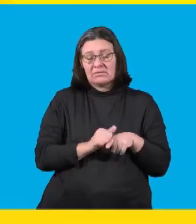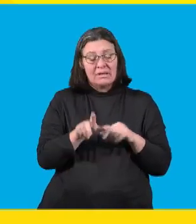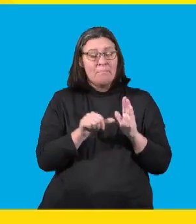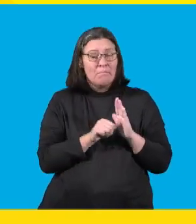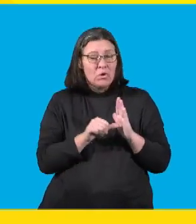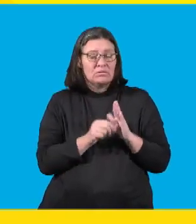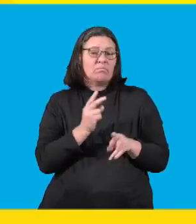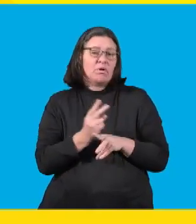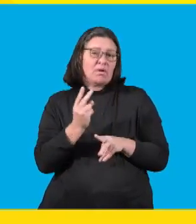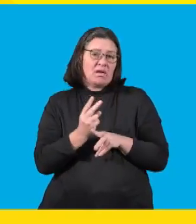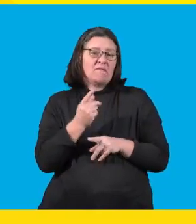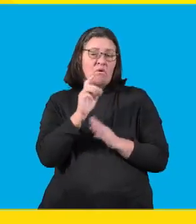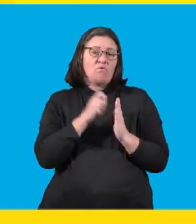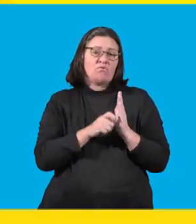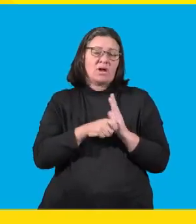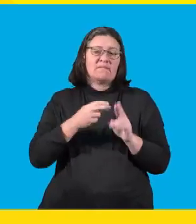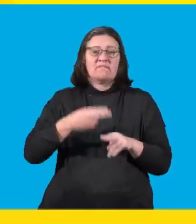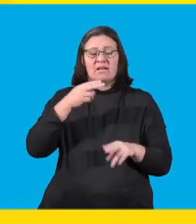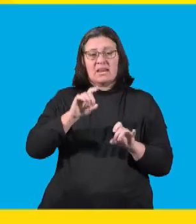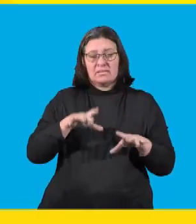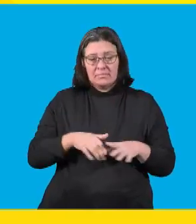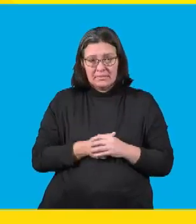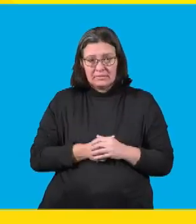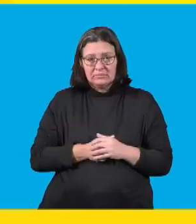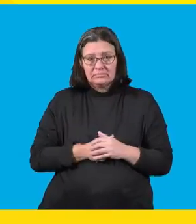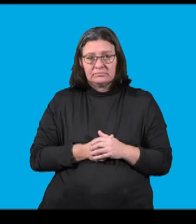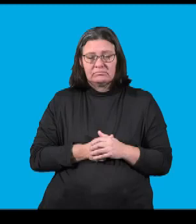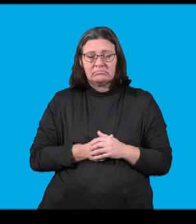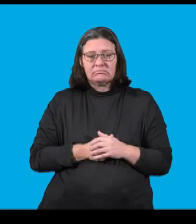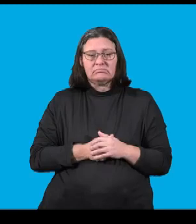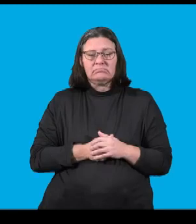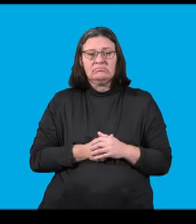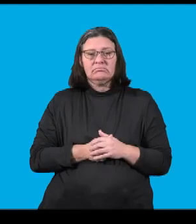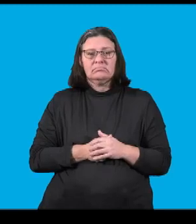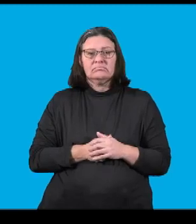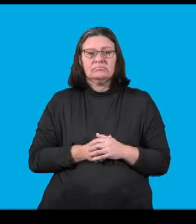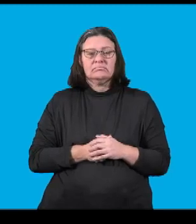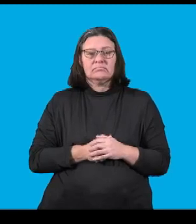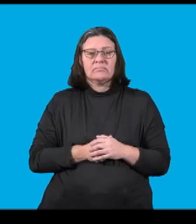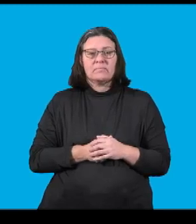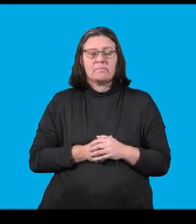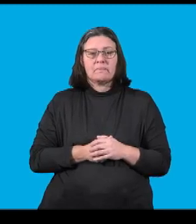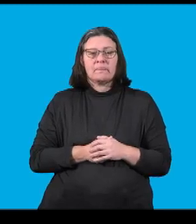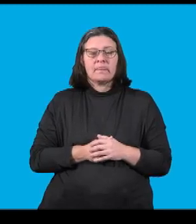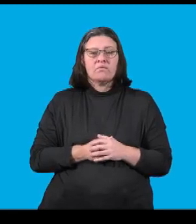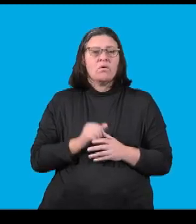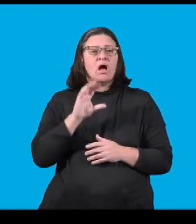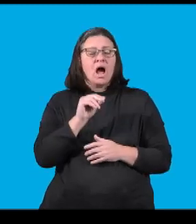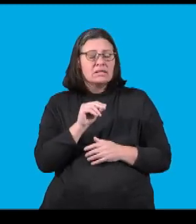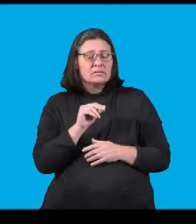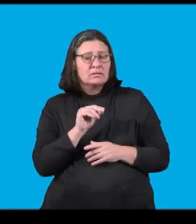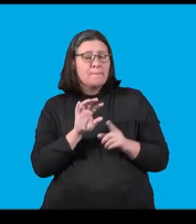important part of your preparation to write the final exam. Okay, so let's look at our first question here. We are